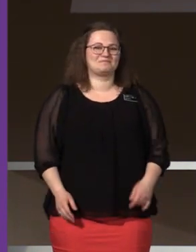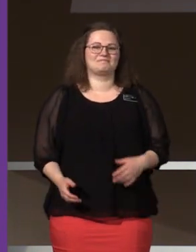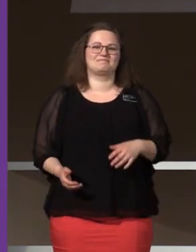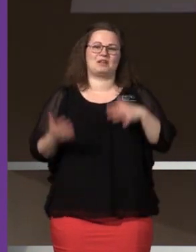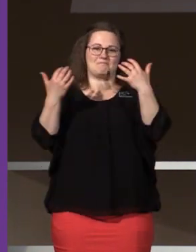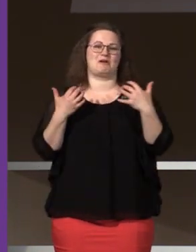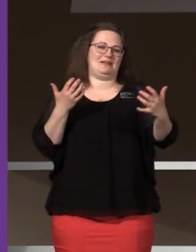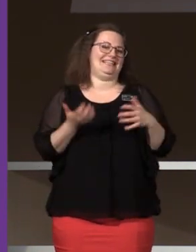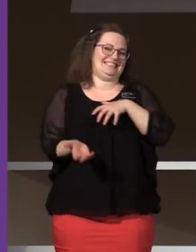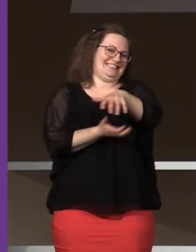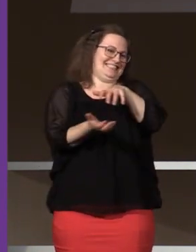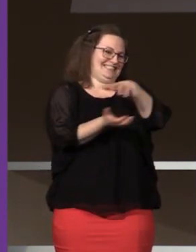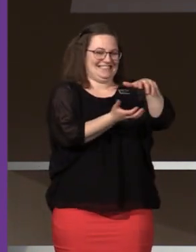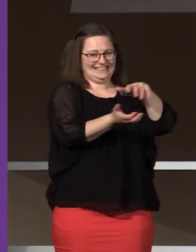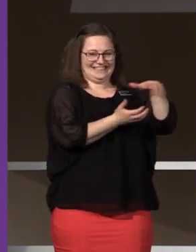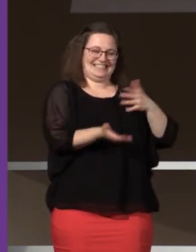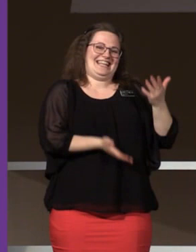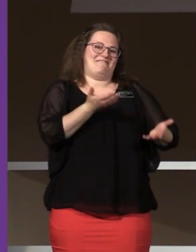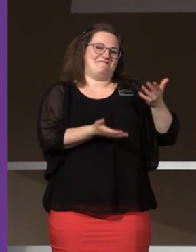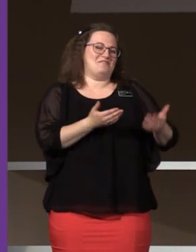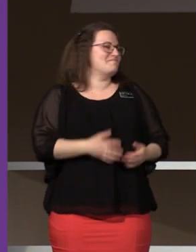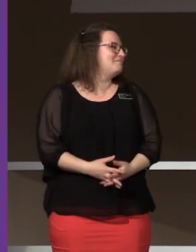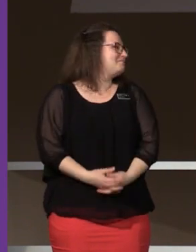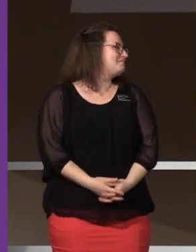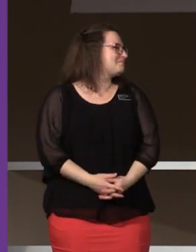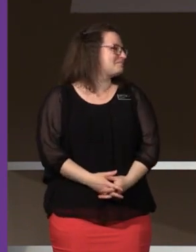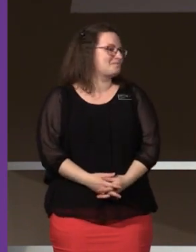Ready. Slide 1 of AbilityNet.